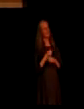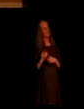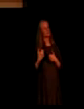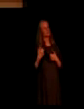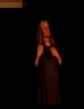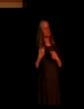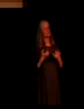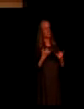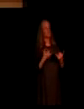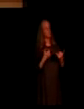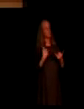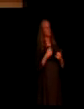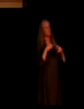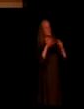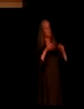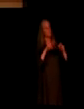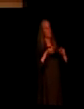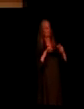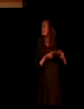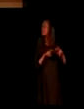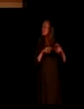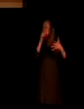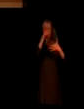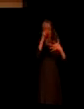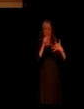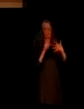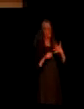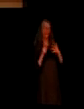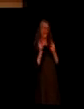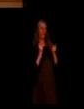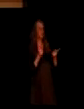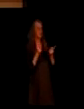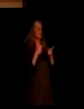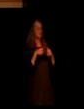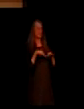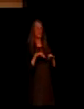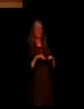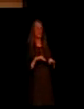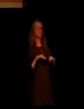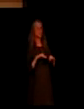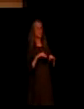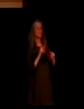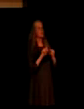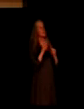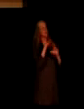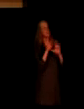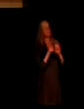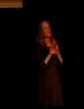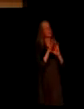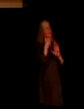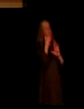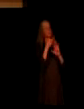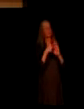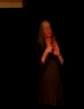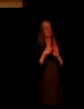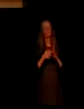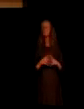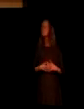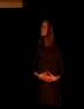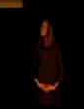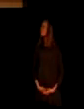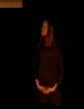these topics. And I'm going to have to pop through them kind of quick, but I think the graphics are pretty obvious.